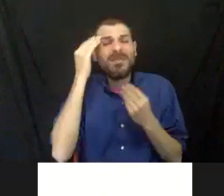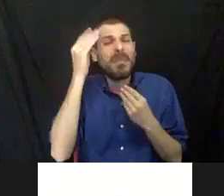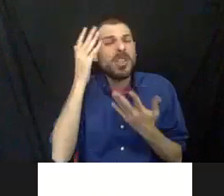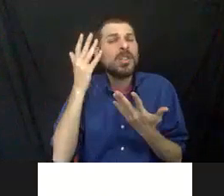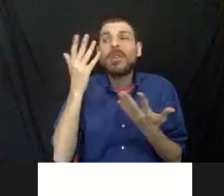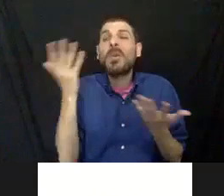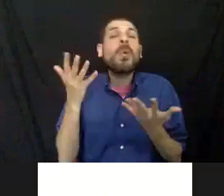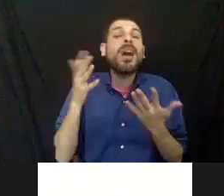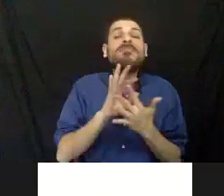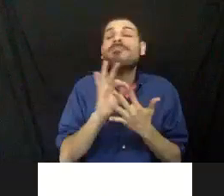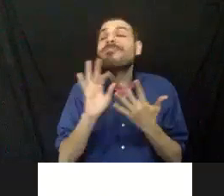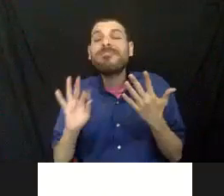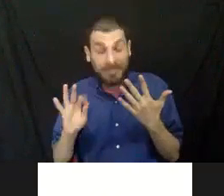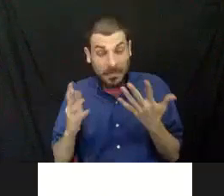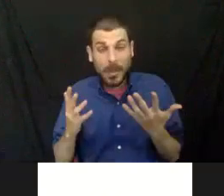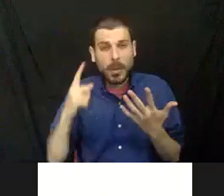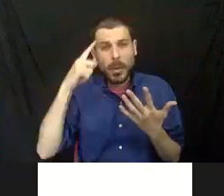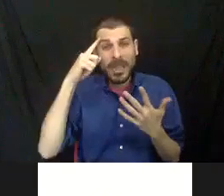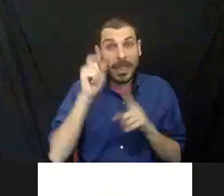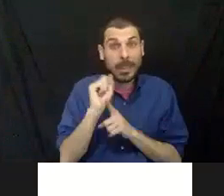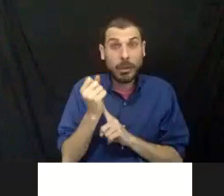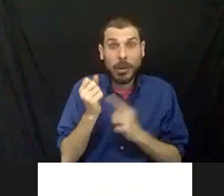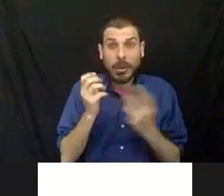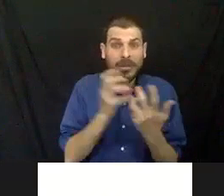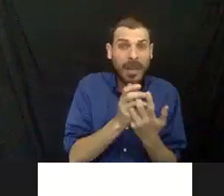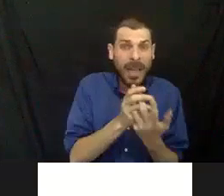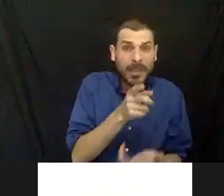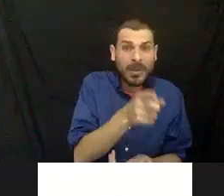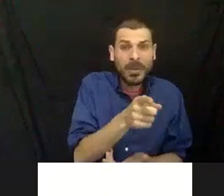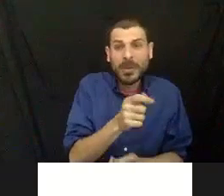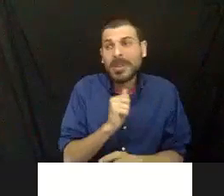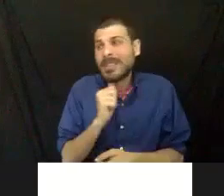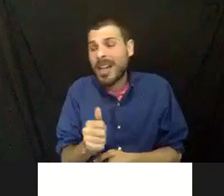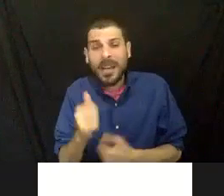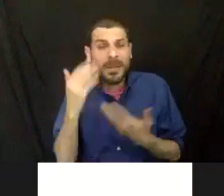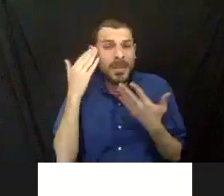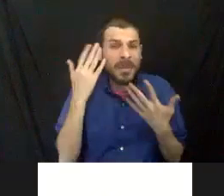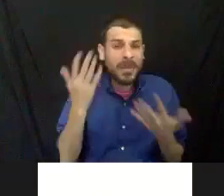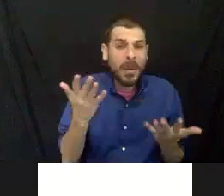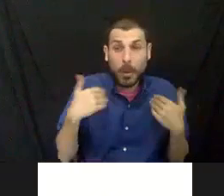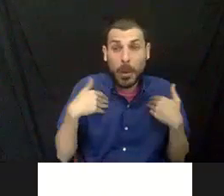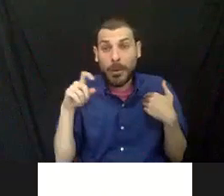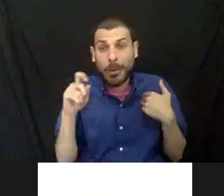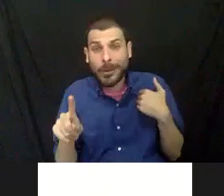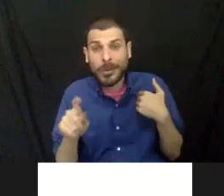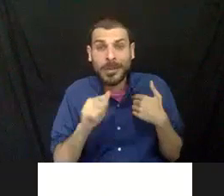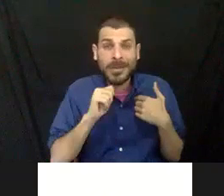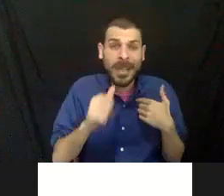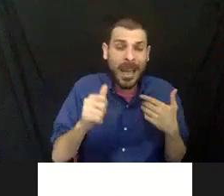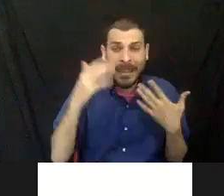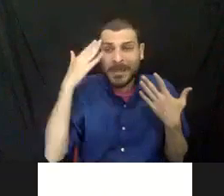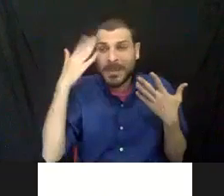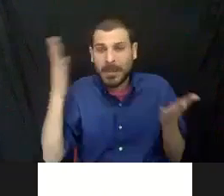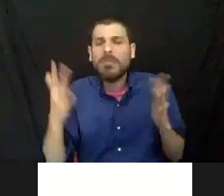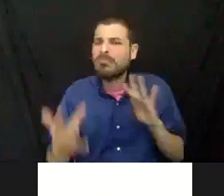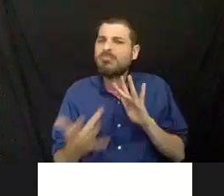you think one of these things apply to you, if you're not sure, if you have a question, that you know that you could reach out to legal aid. If